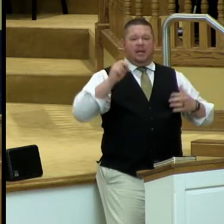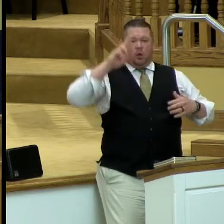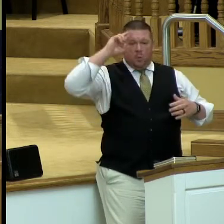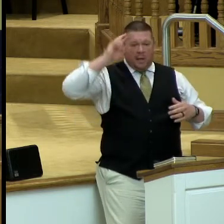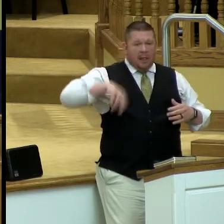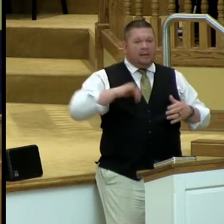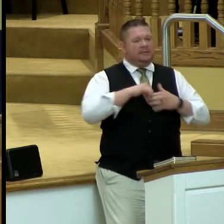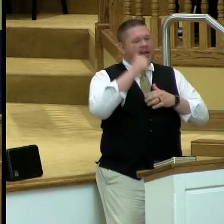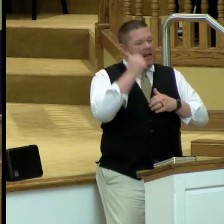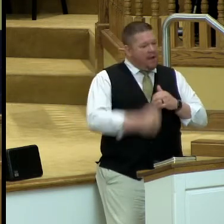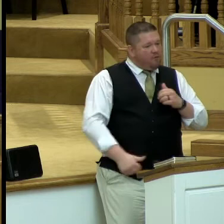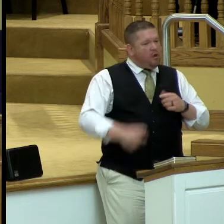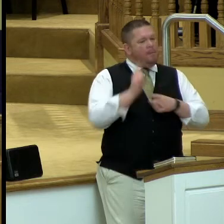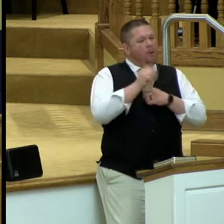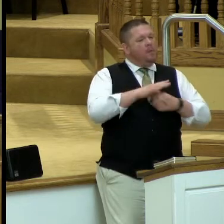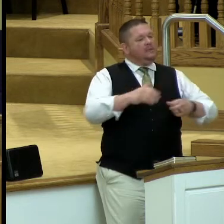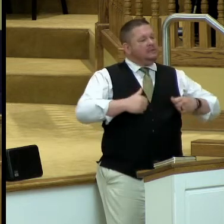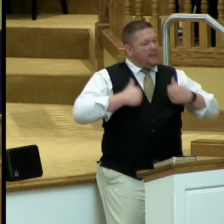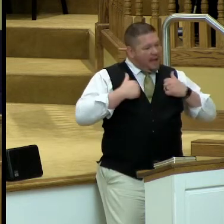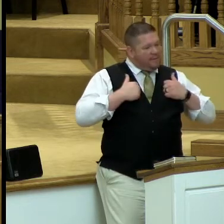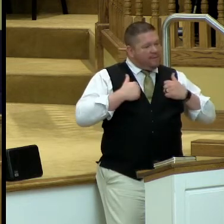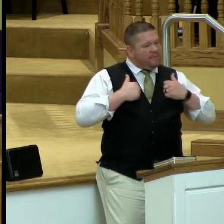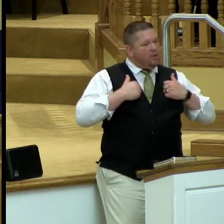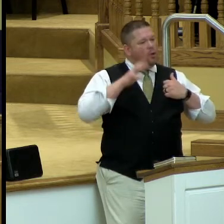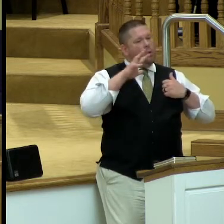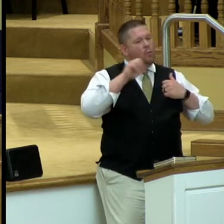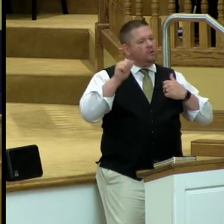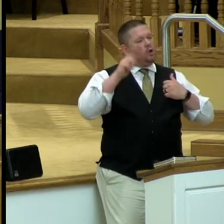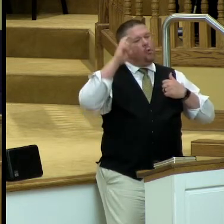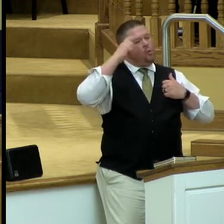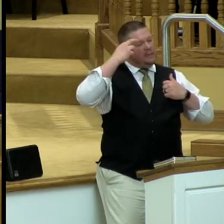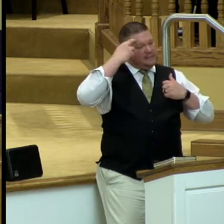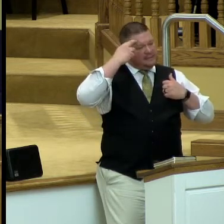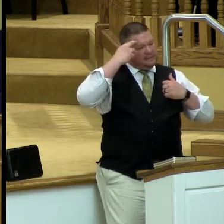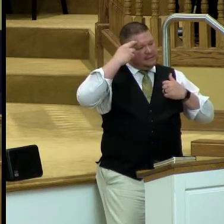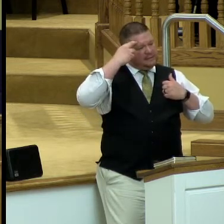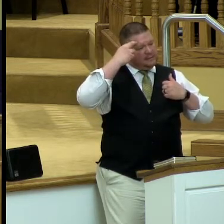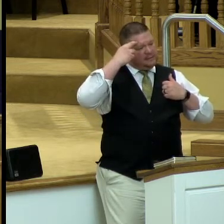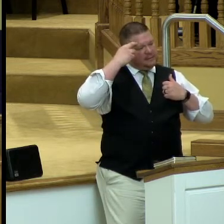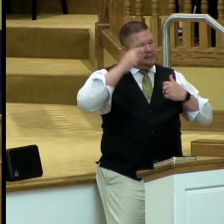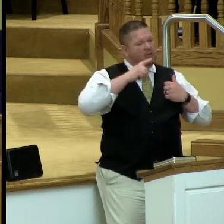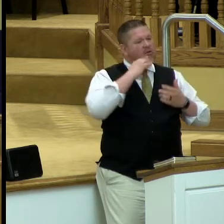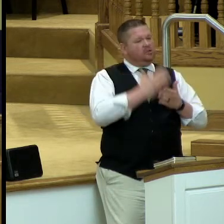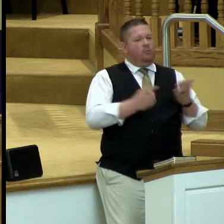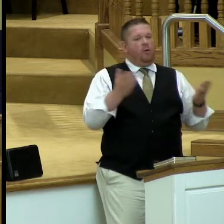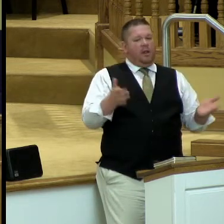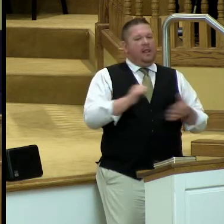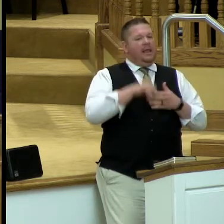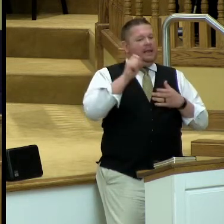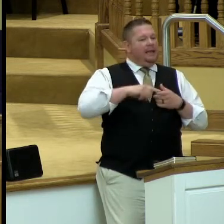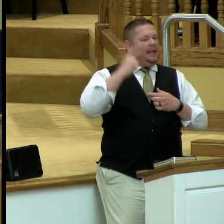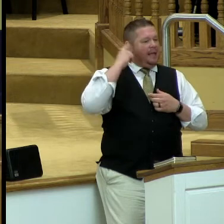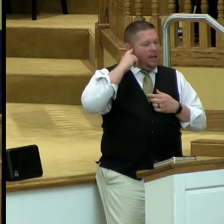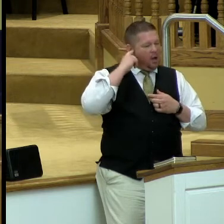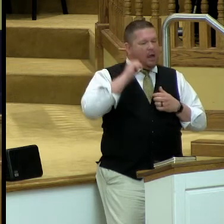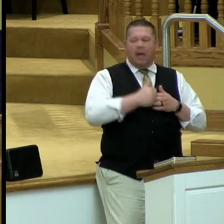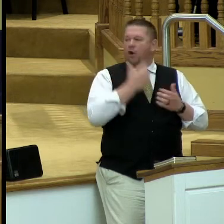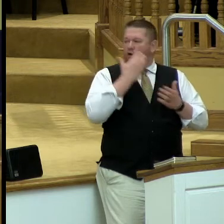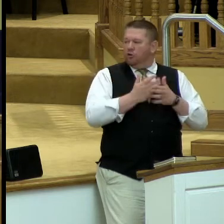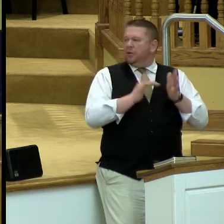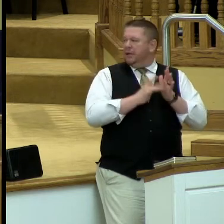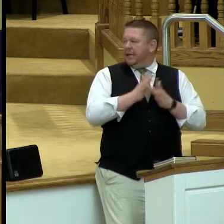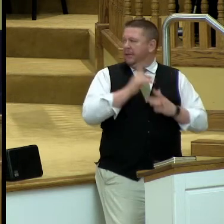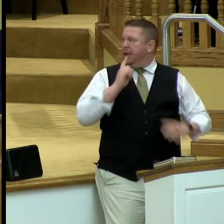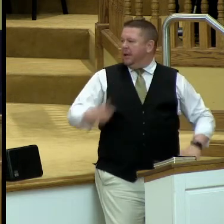He realized that every moment in his life was a reason. And that there's someone there that needed to hear about just how